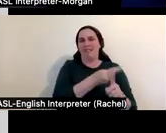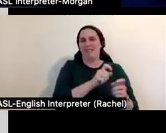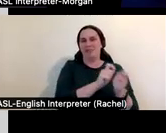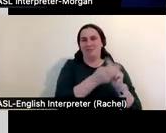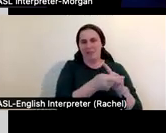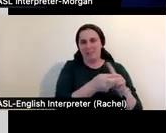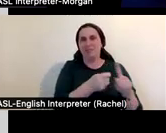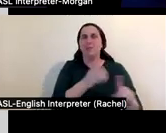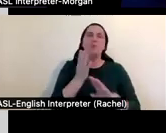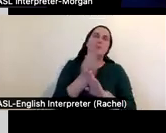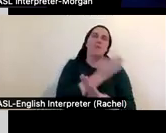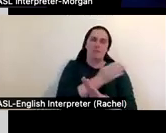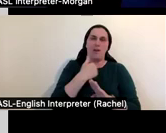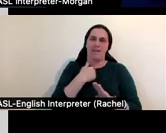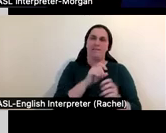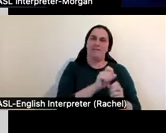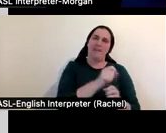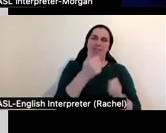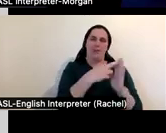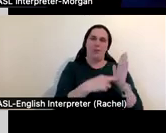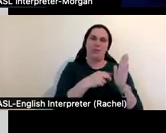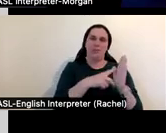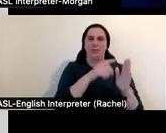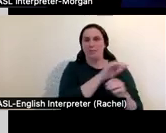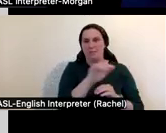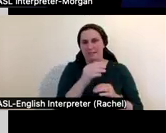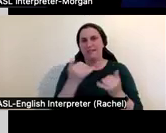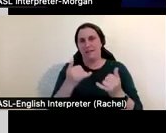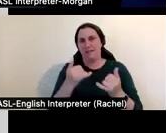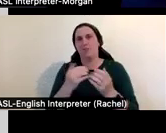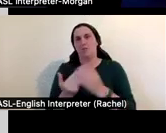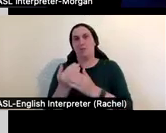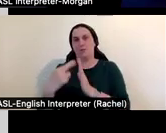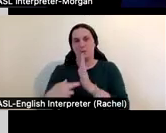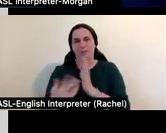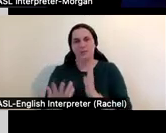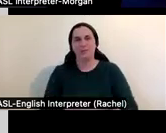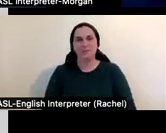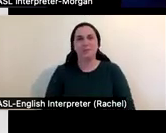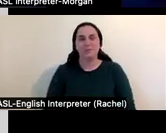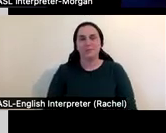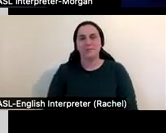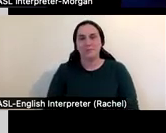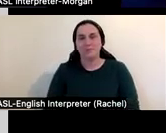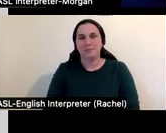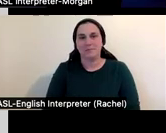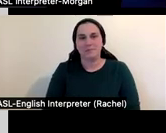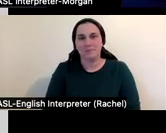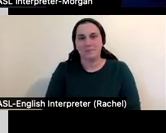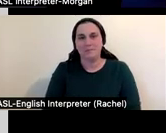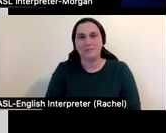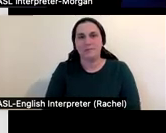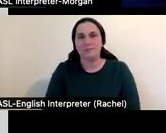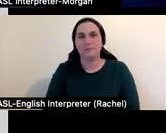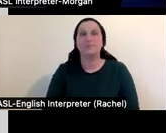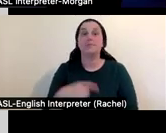the change in the spelling. So yeah, all we want is like this. Then we have the that's